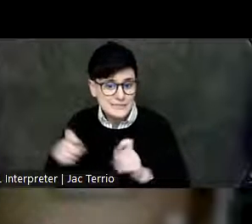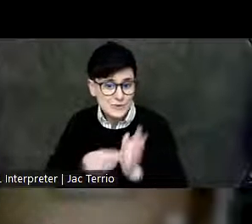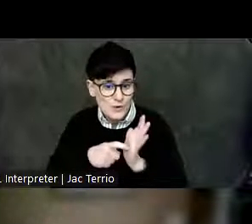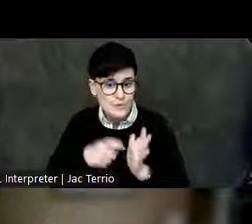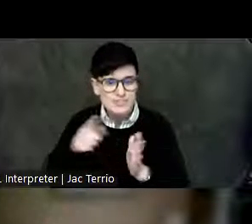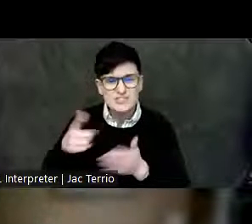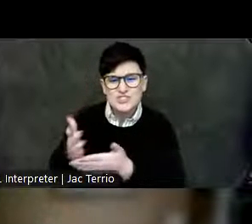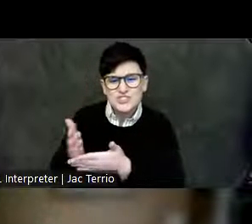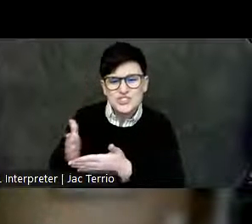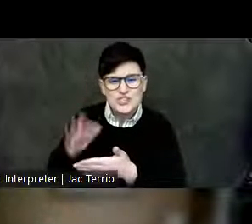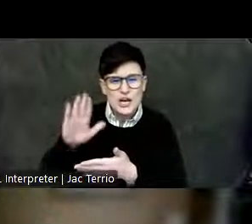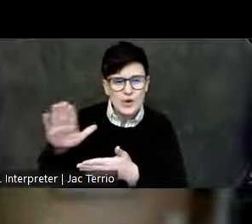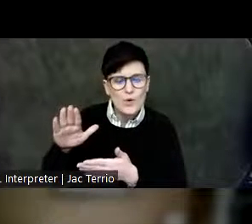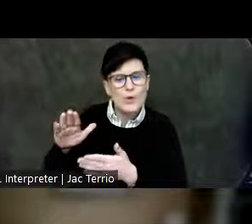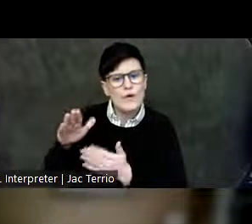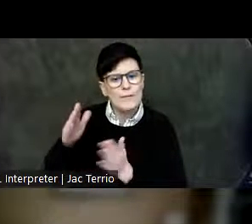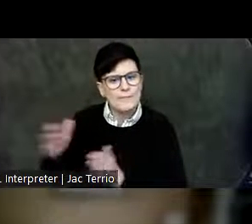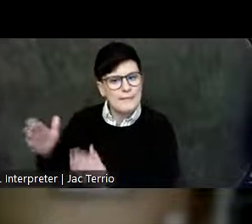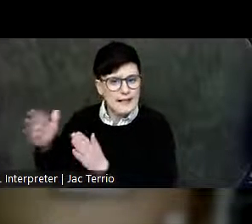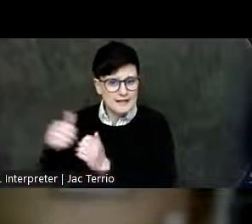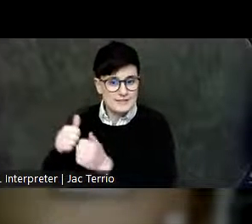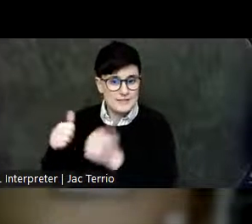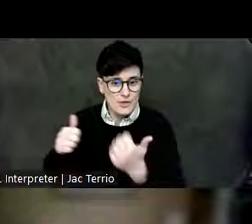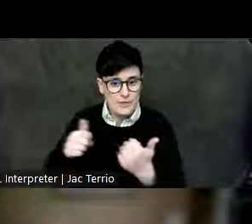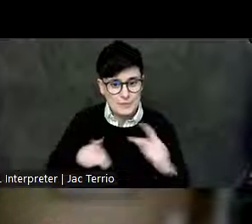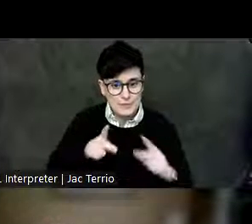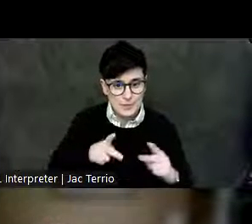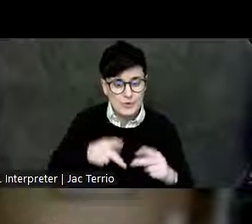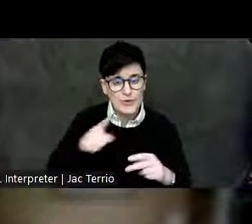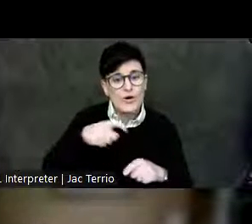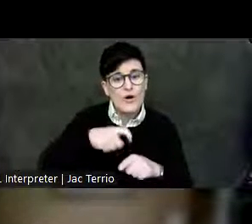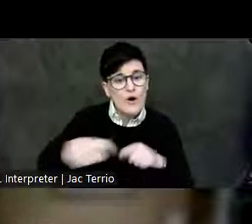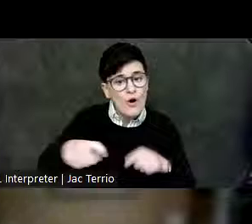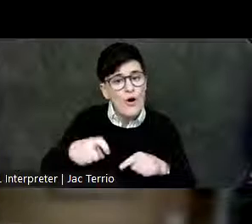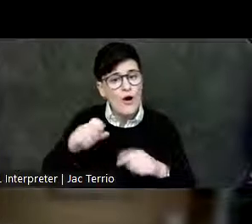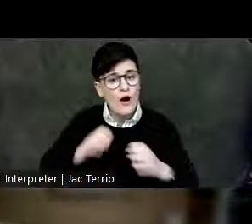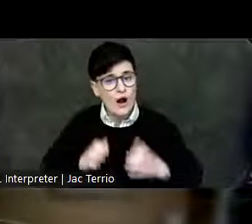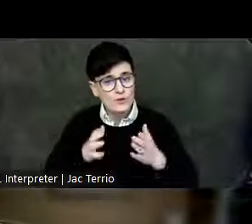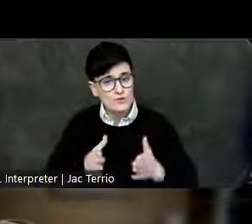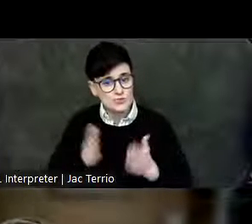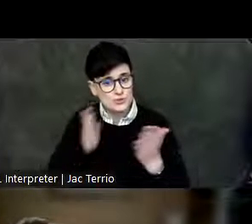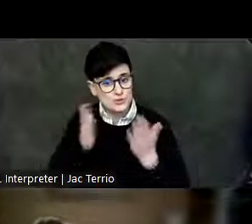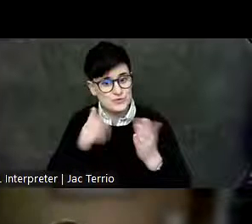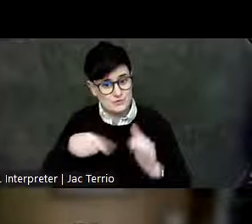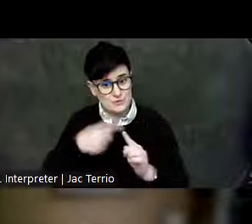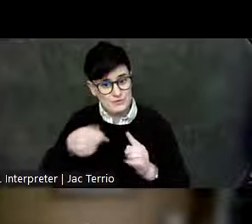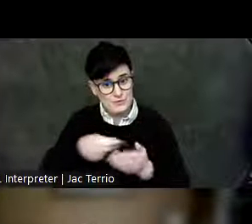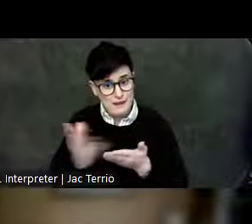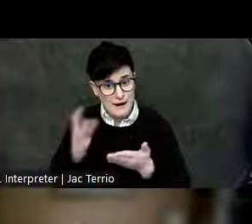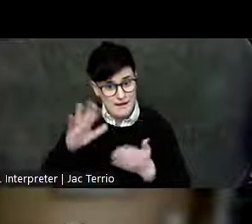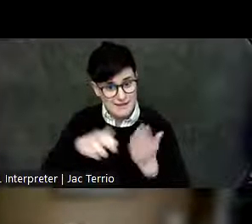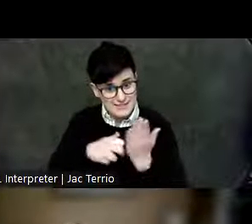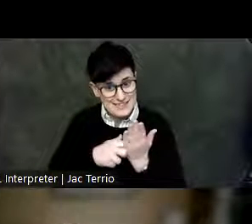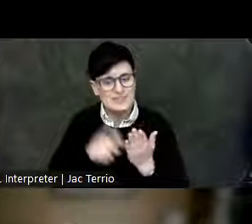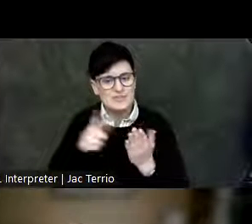Traveling by bus or train, call customer service when purchasing your tickets and click on disability assistance. Talk to the driver